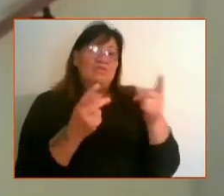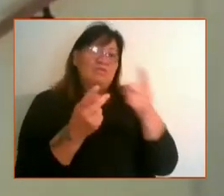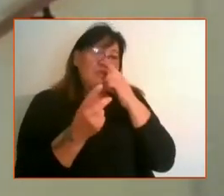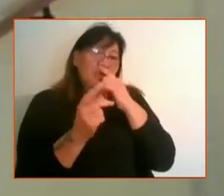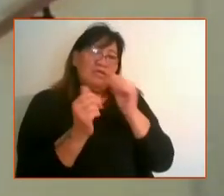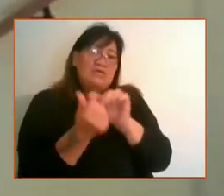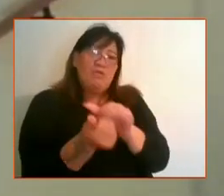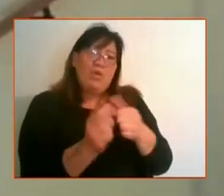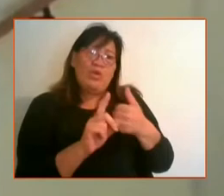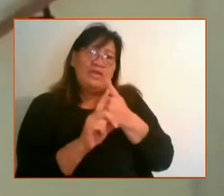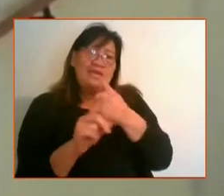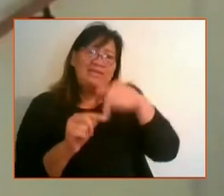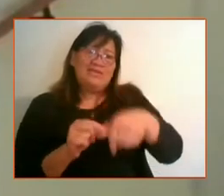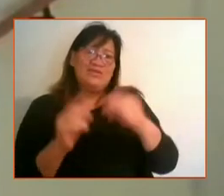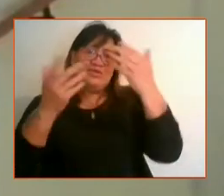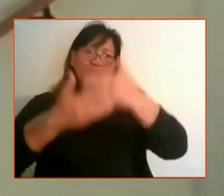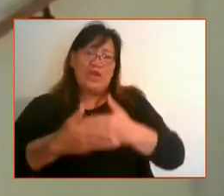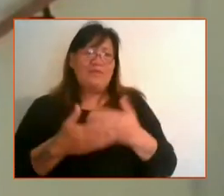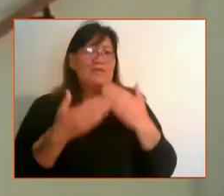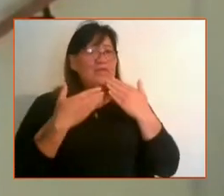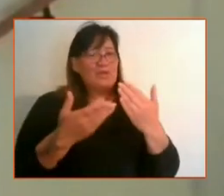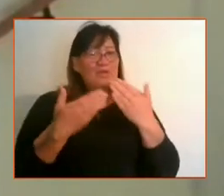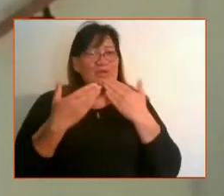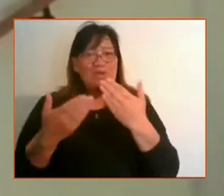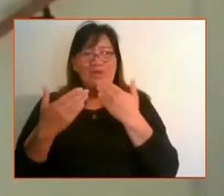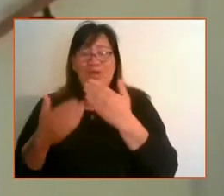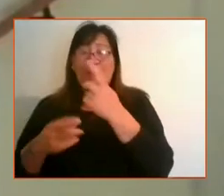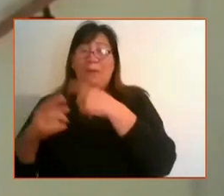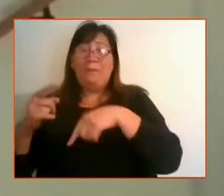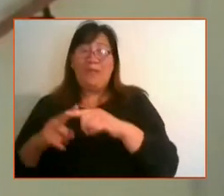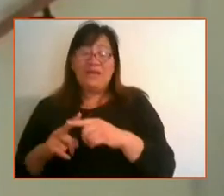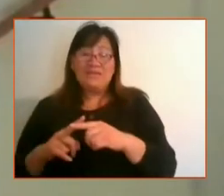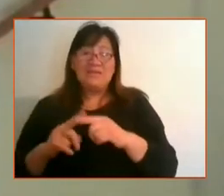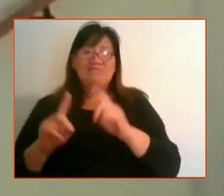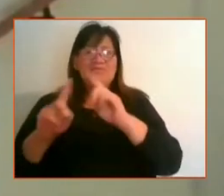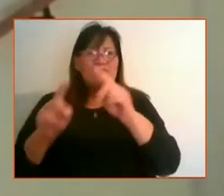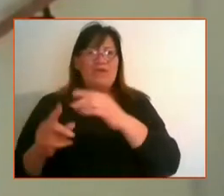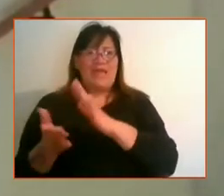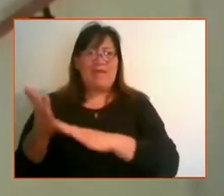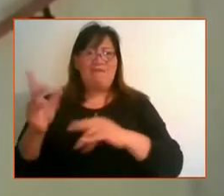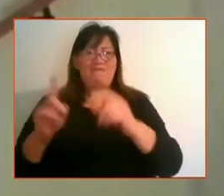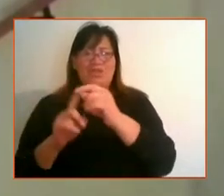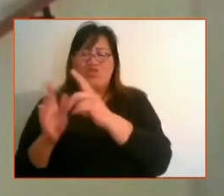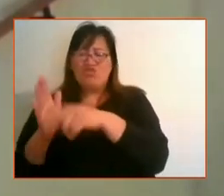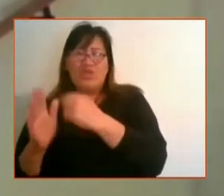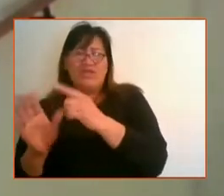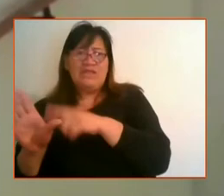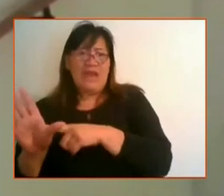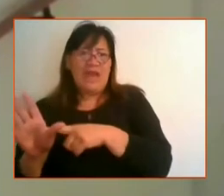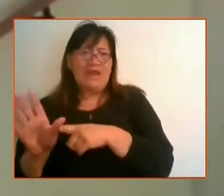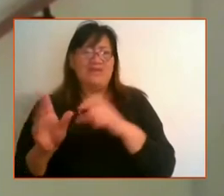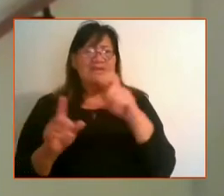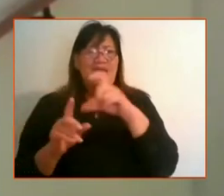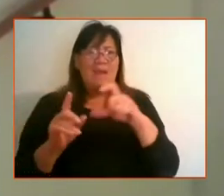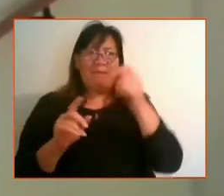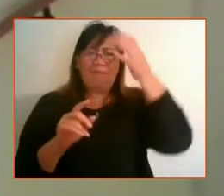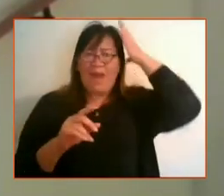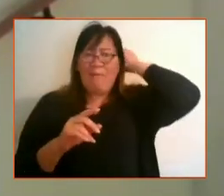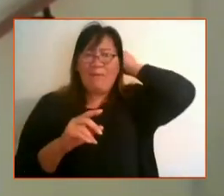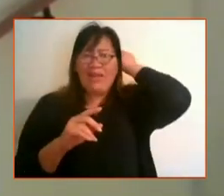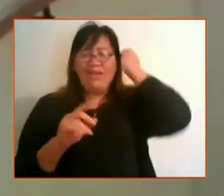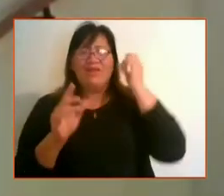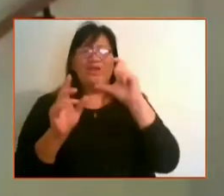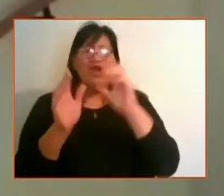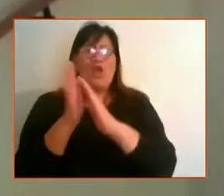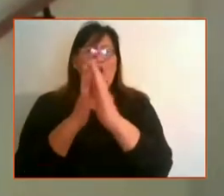Auckland Live, and of course, no mai hara mai to our politicians tonight, Jonathan Young, Chlöe Swarbrick, and Carmel Sepuloni. Thank you all